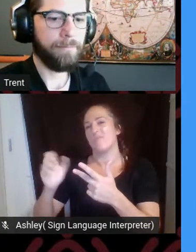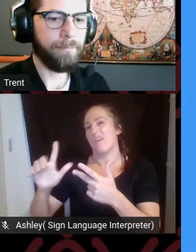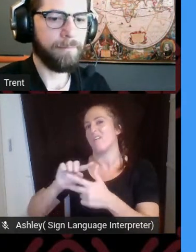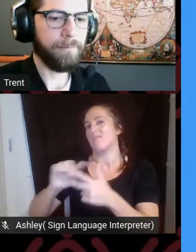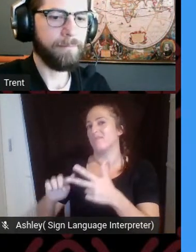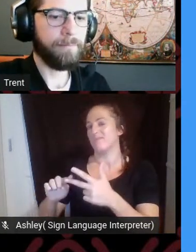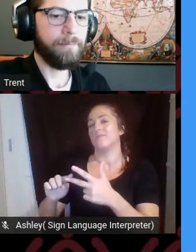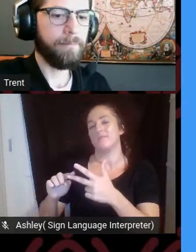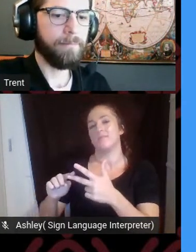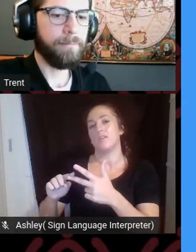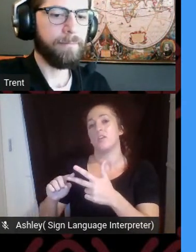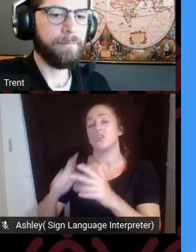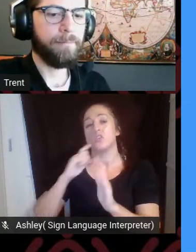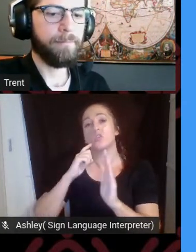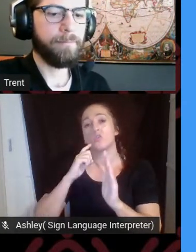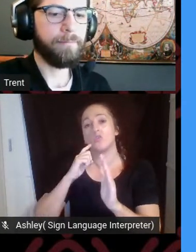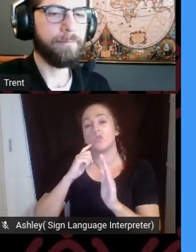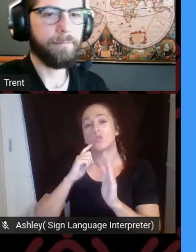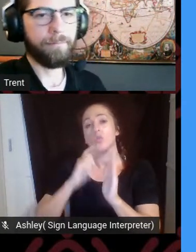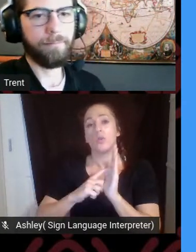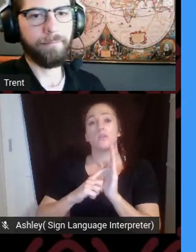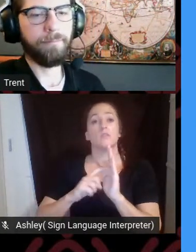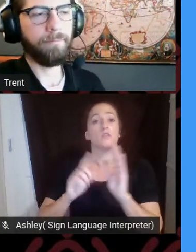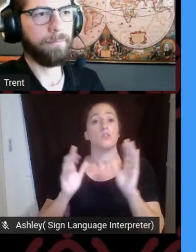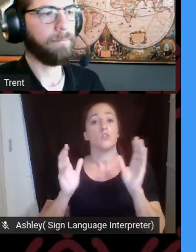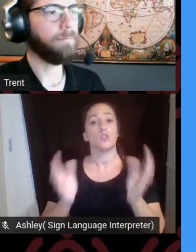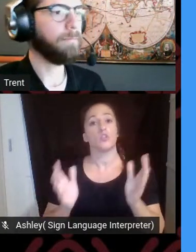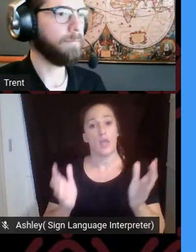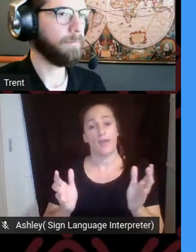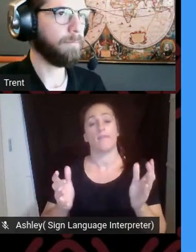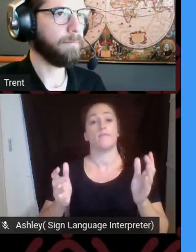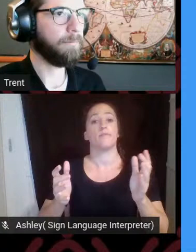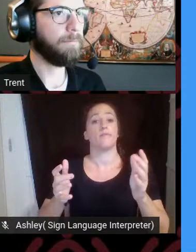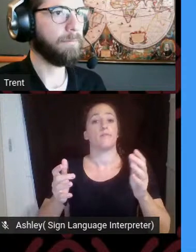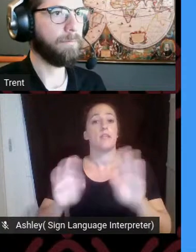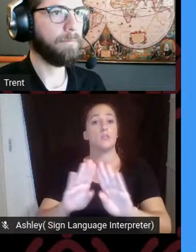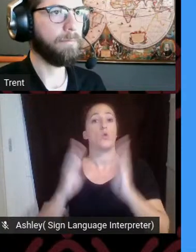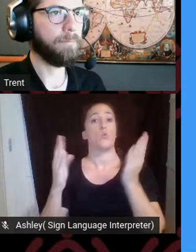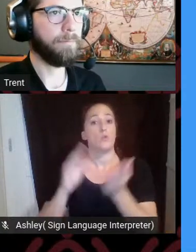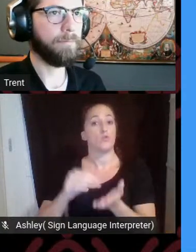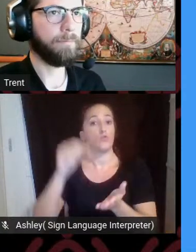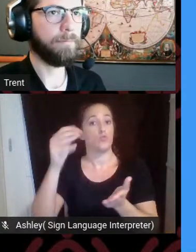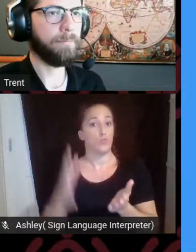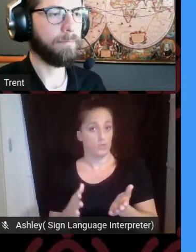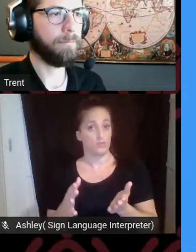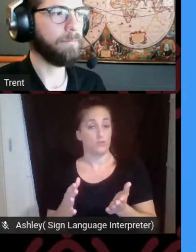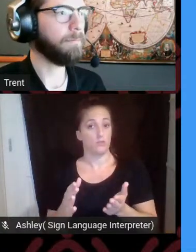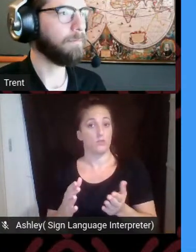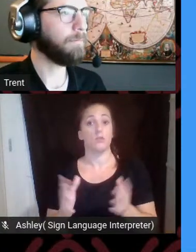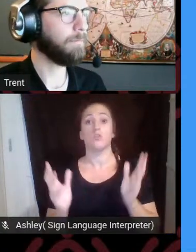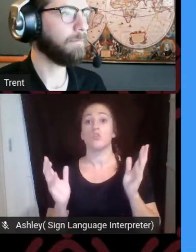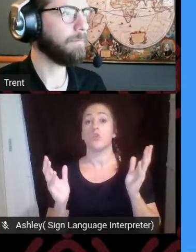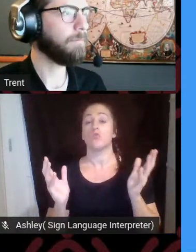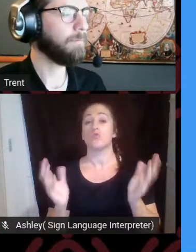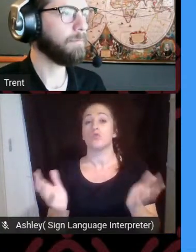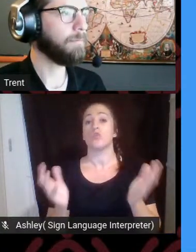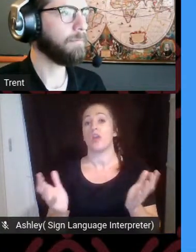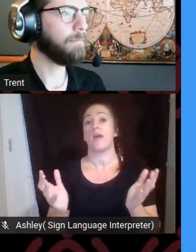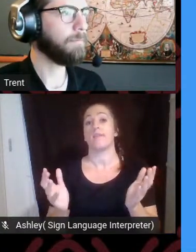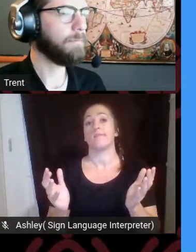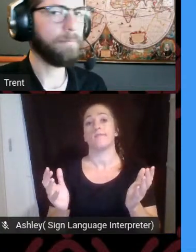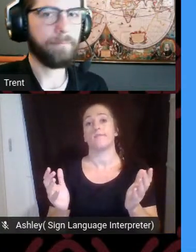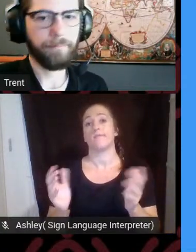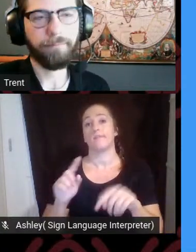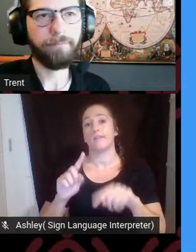in the spring, we had chat open to students. So the only update with chat is that the chat has been disabled for all students.